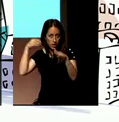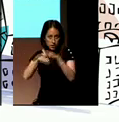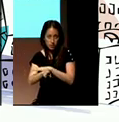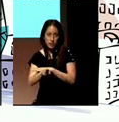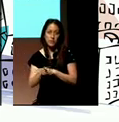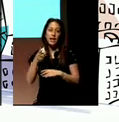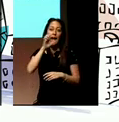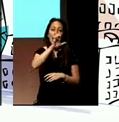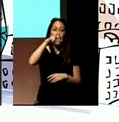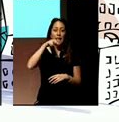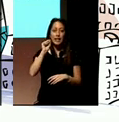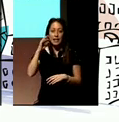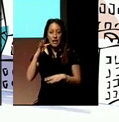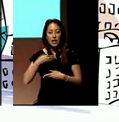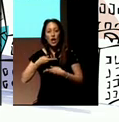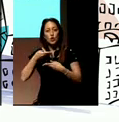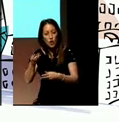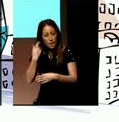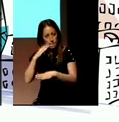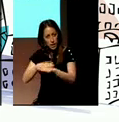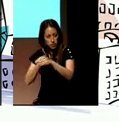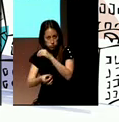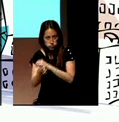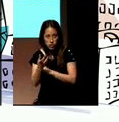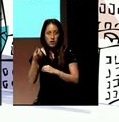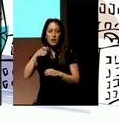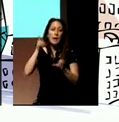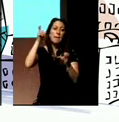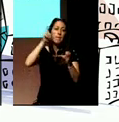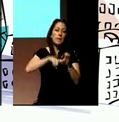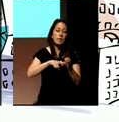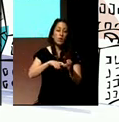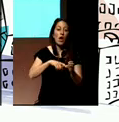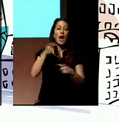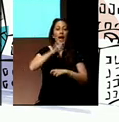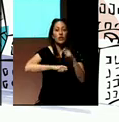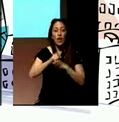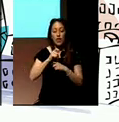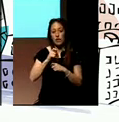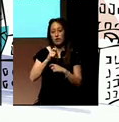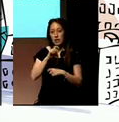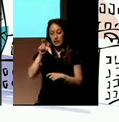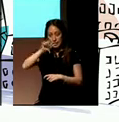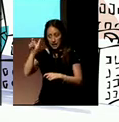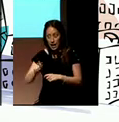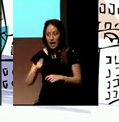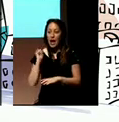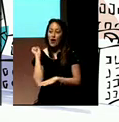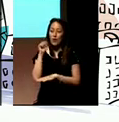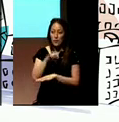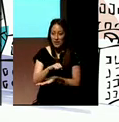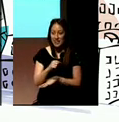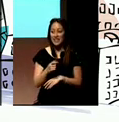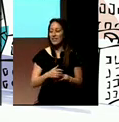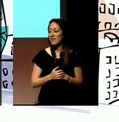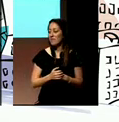She's a co-founder of INAT. She's a member of the Italian Association of Ergonomy. She's a member of the Working Group